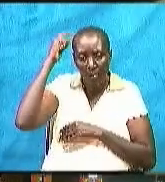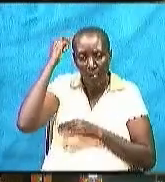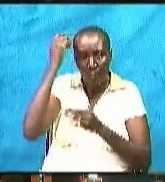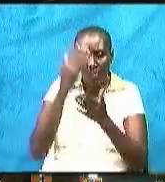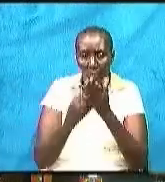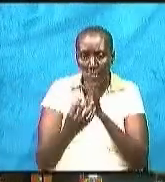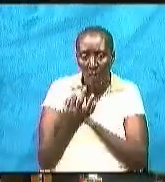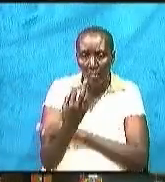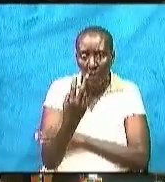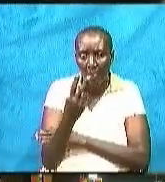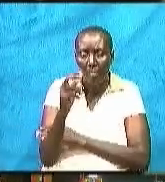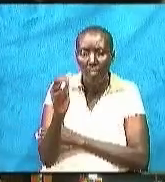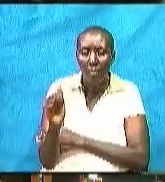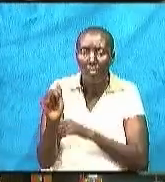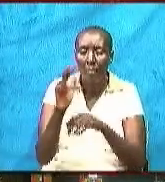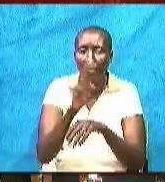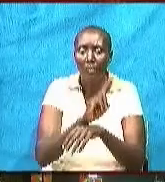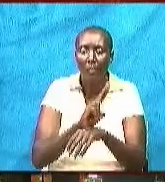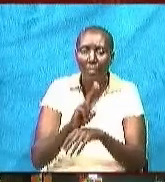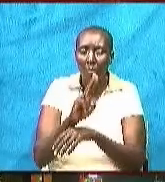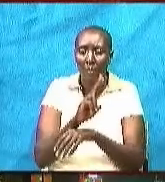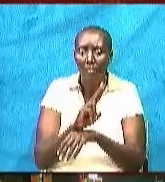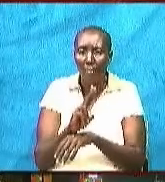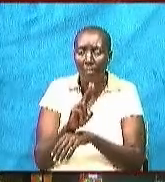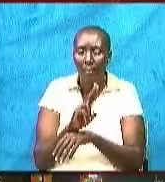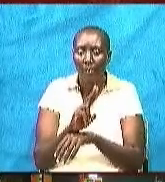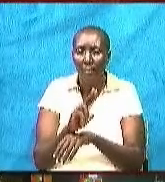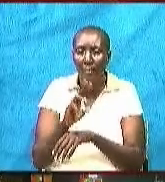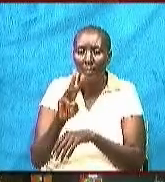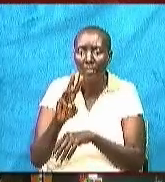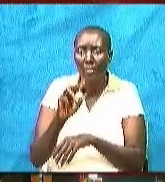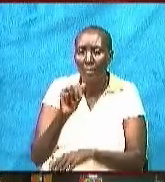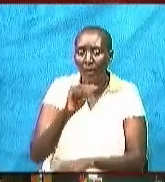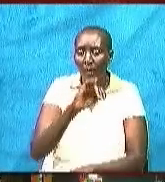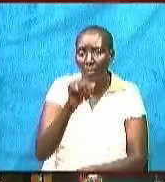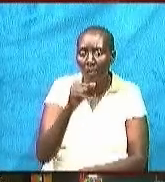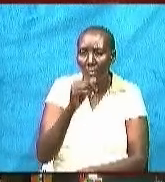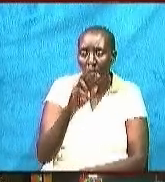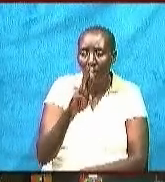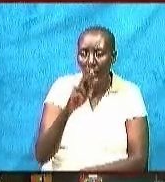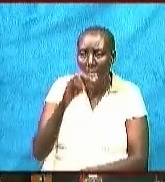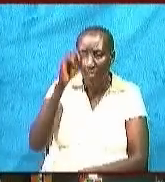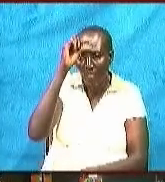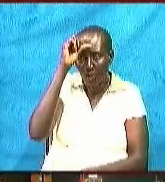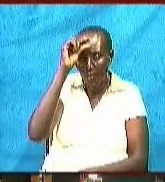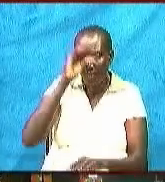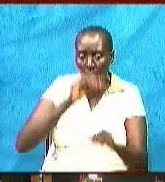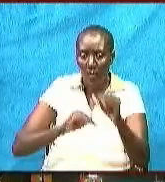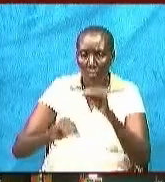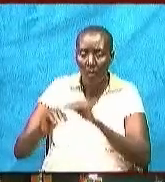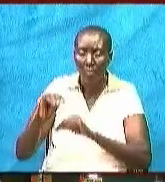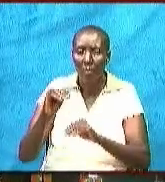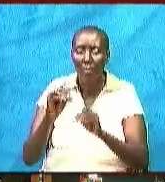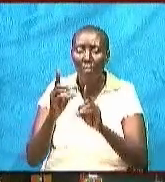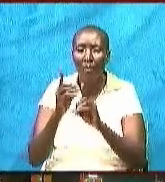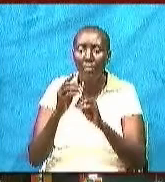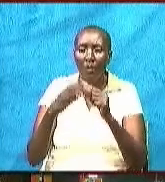32A used in the Wajir governor election held on